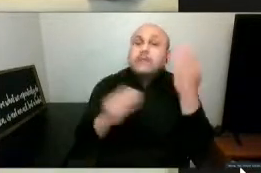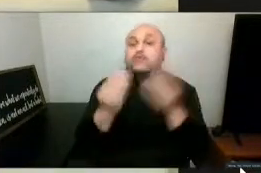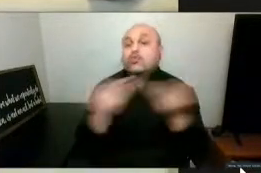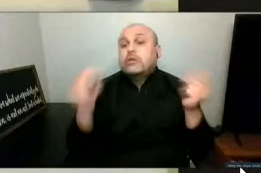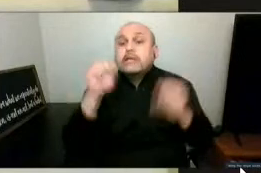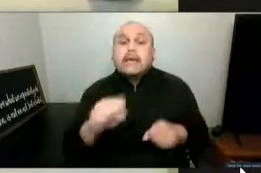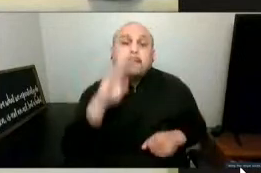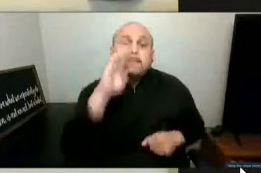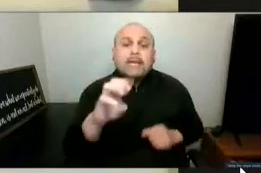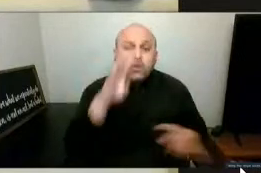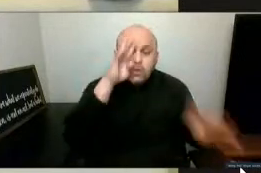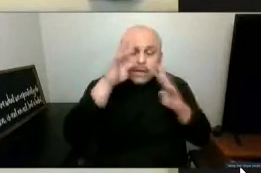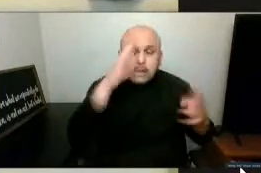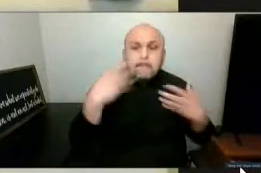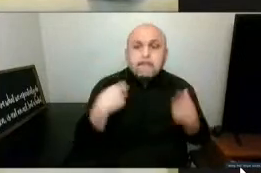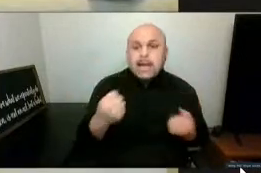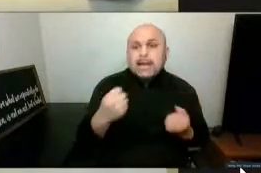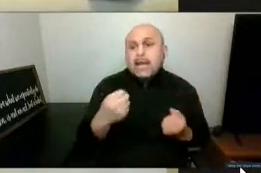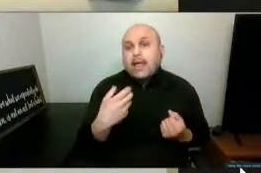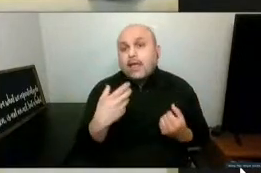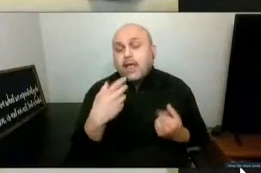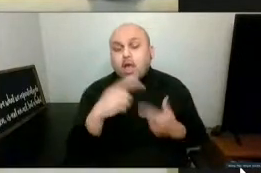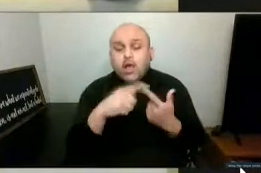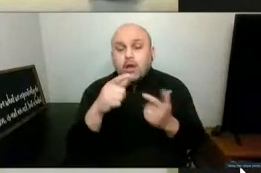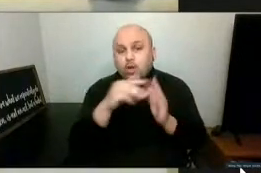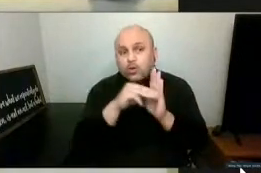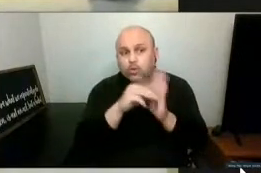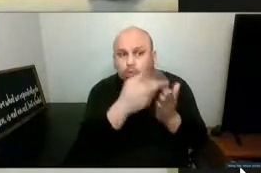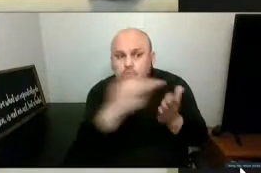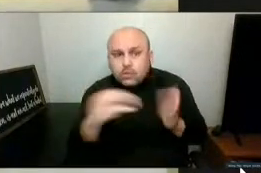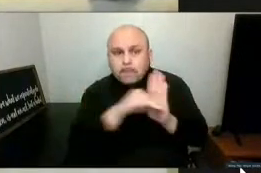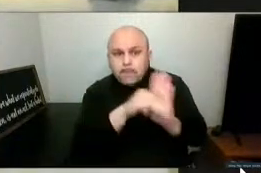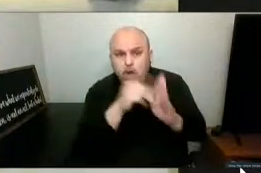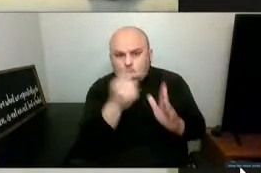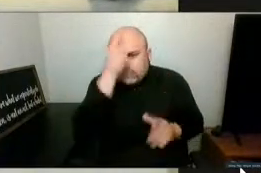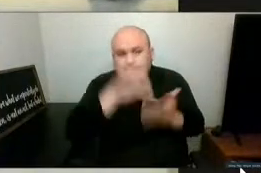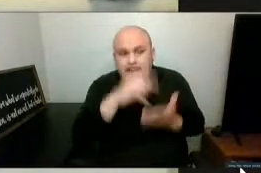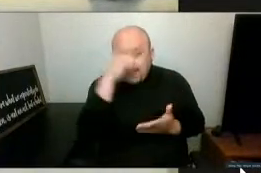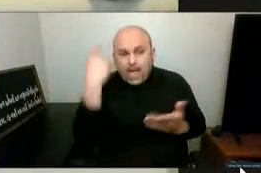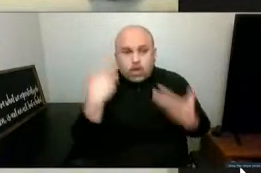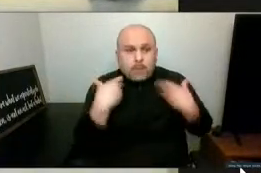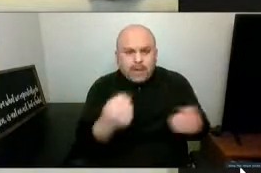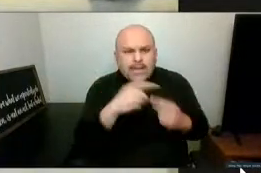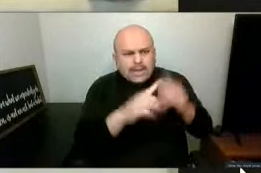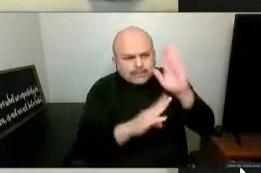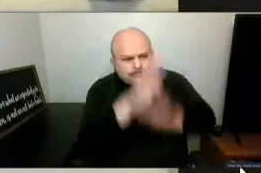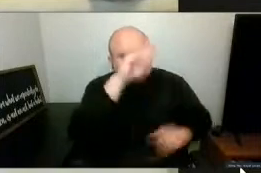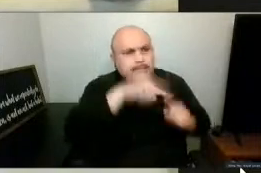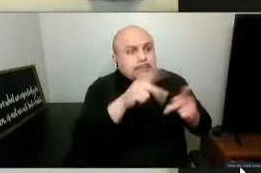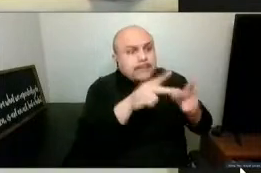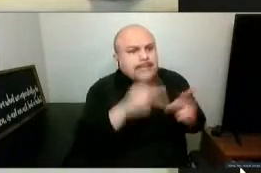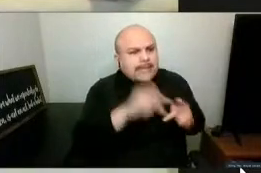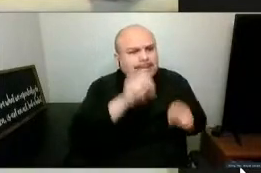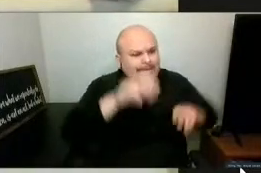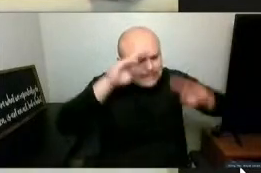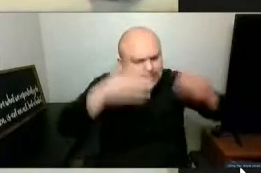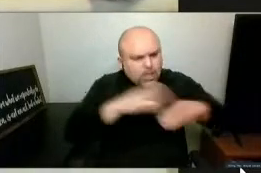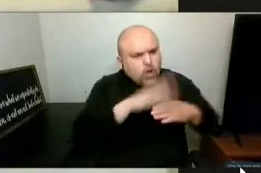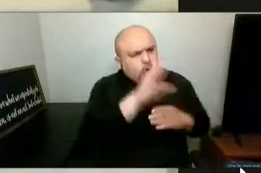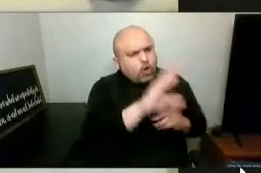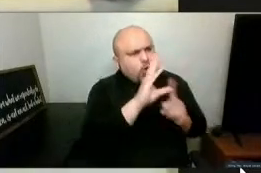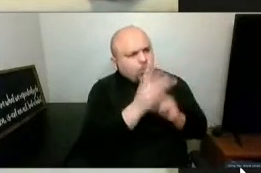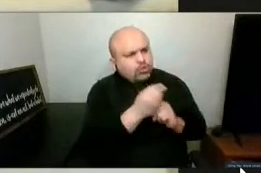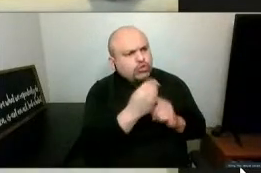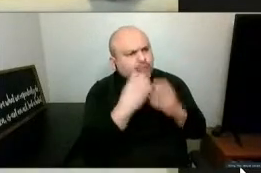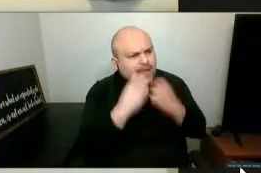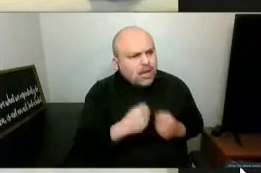mental health resources and models that understand that Black communities thrive in spaces that center their cultural values, including